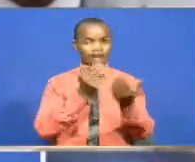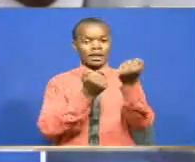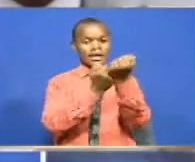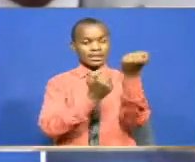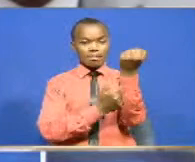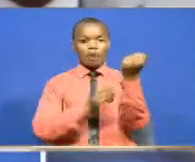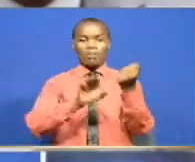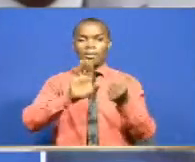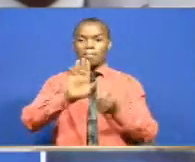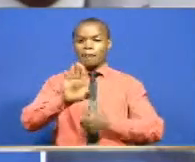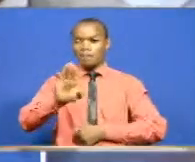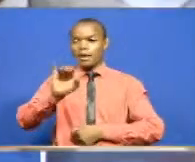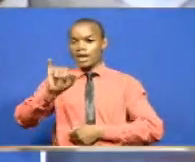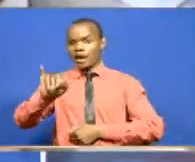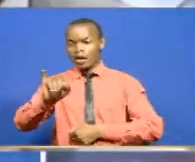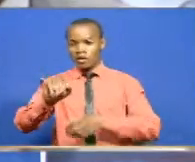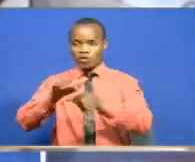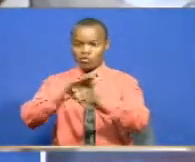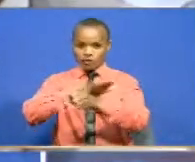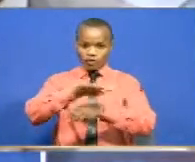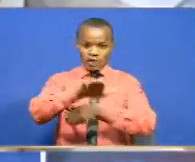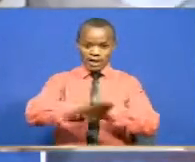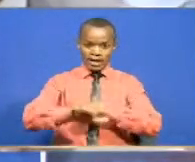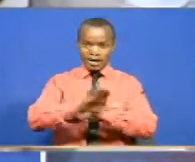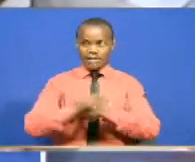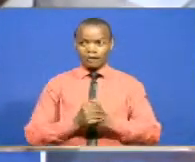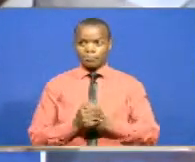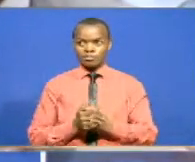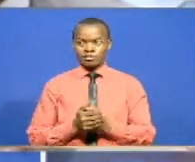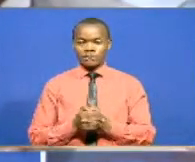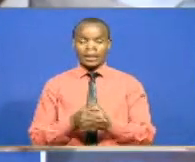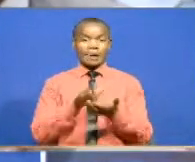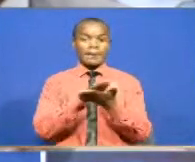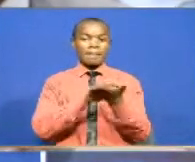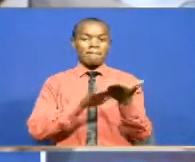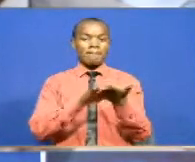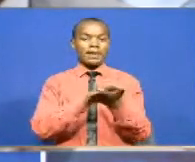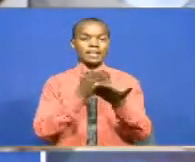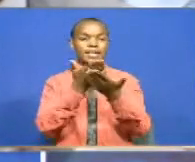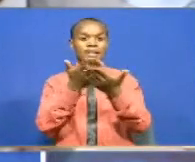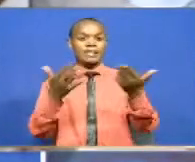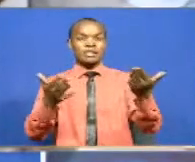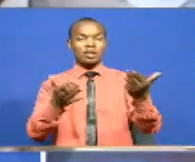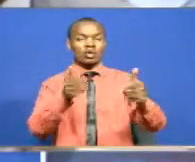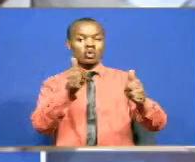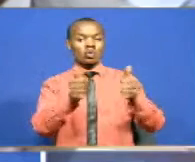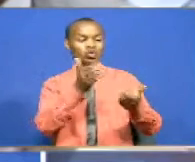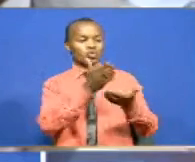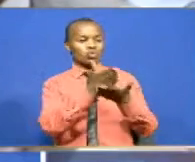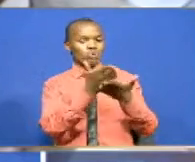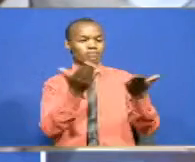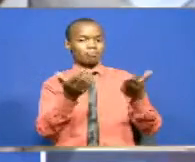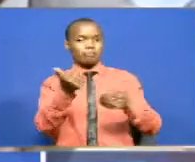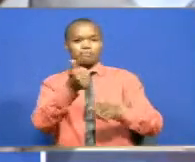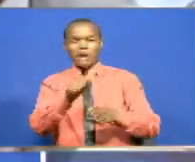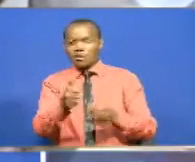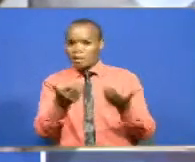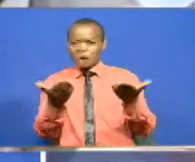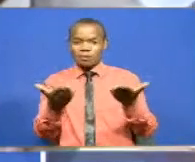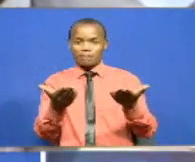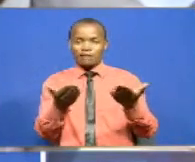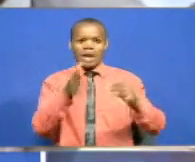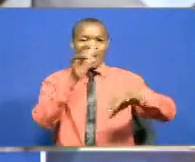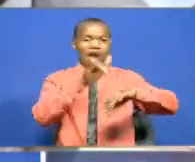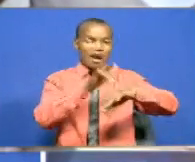BBI. The entire region. It's generally very basic issues that has no controversy or does not disadvantage